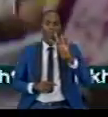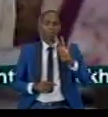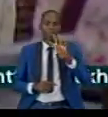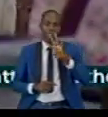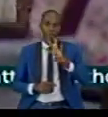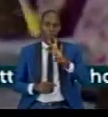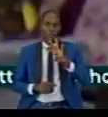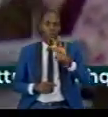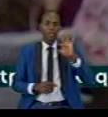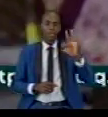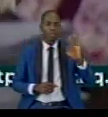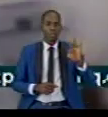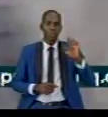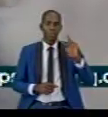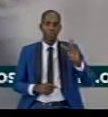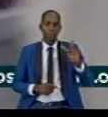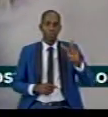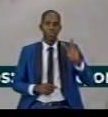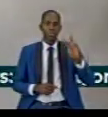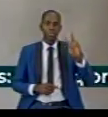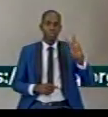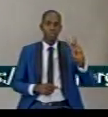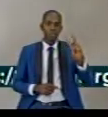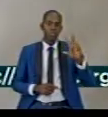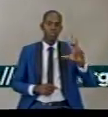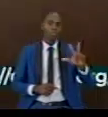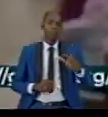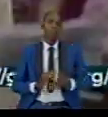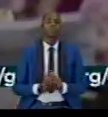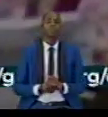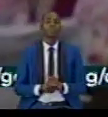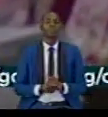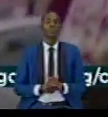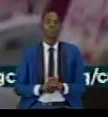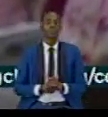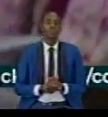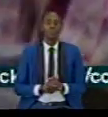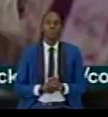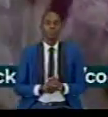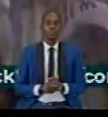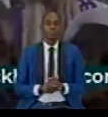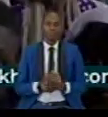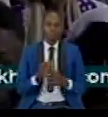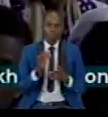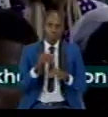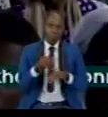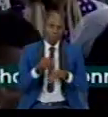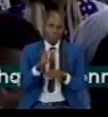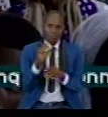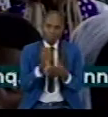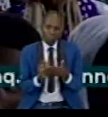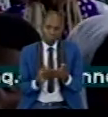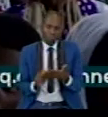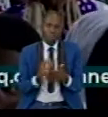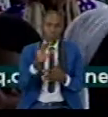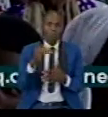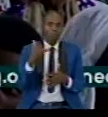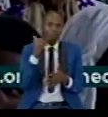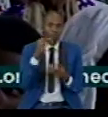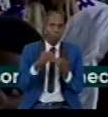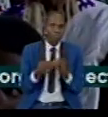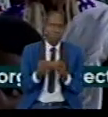nine two six three counselors please let's be smart about it